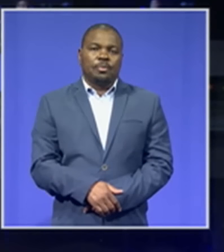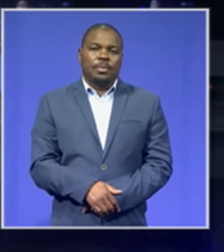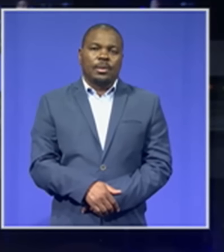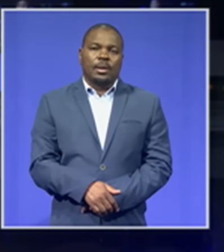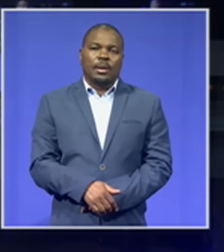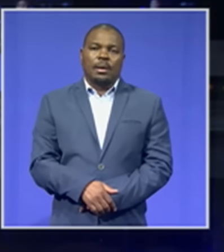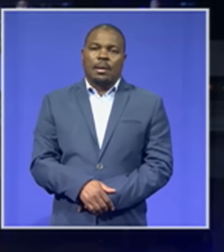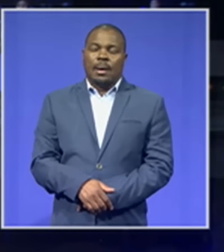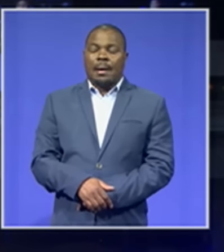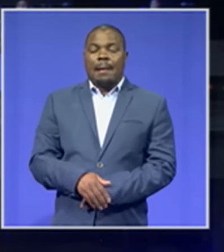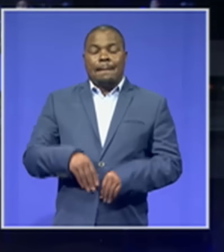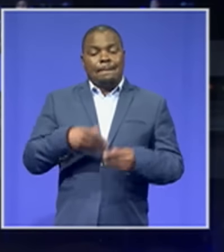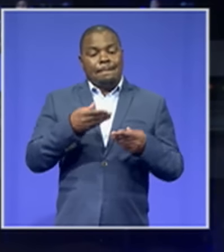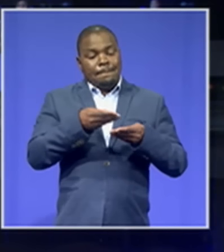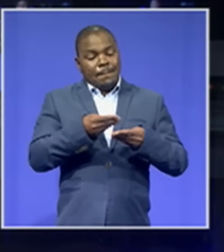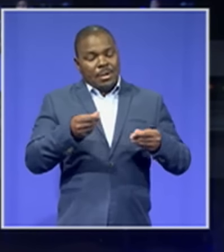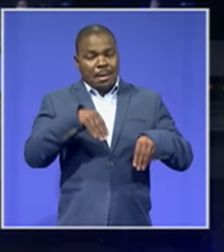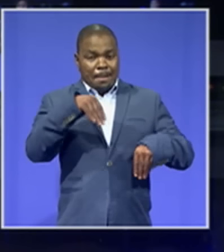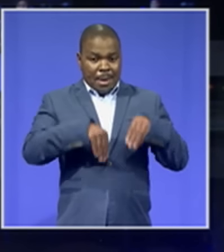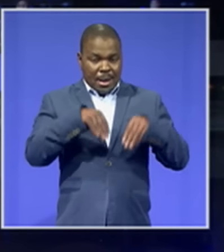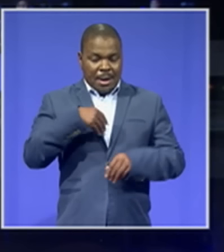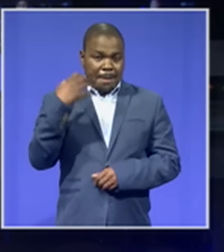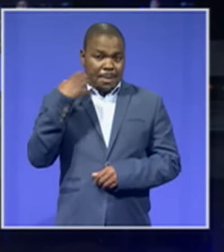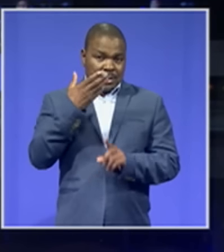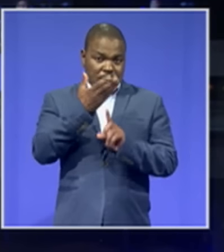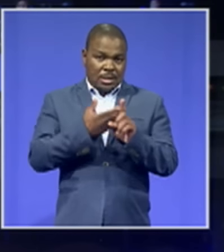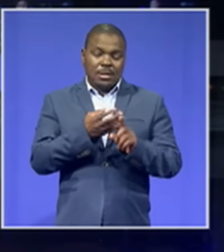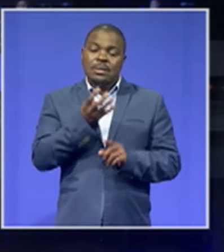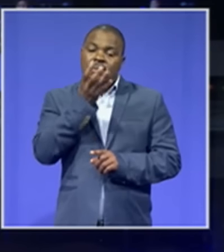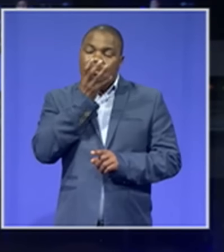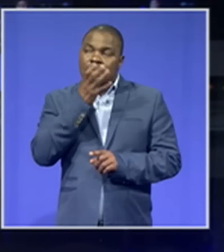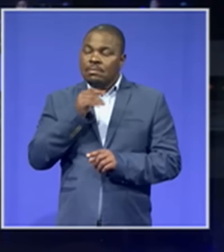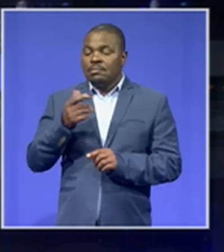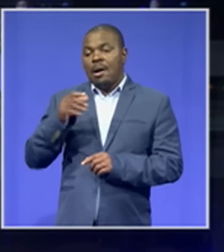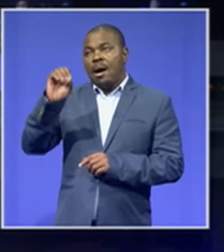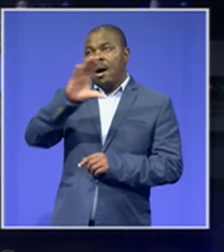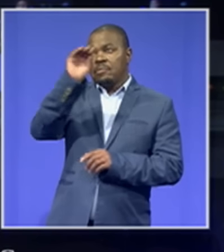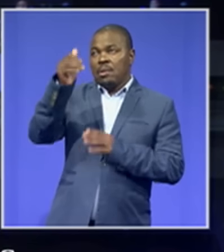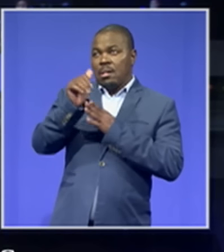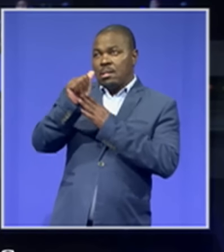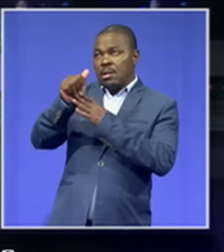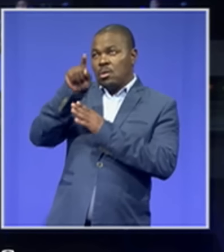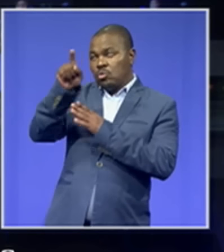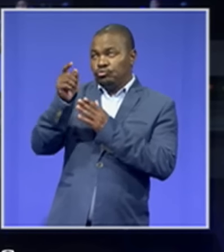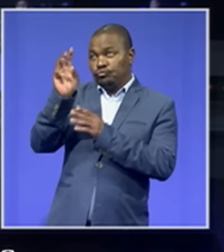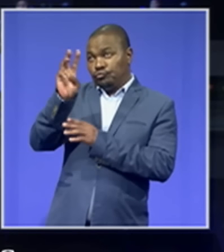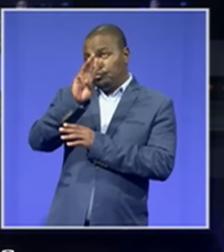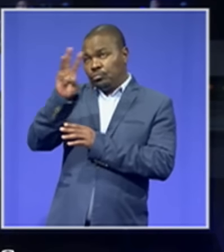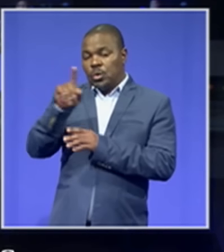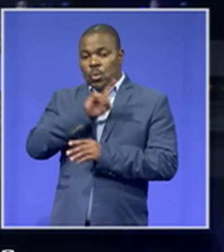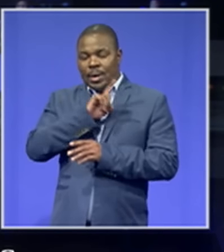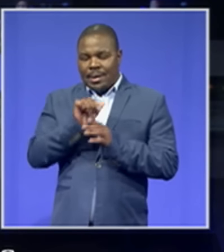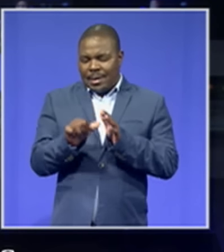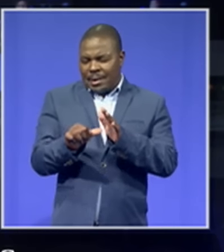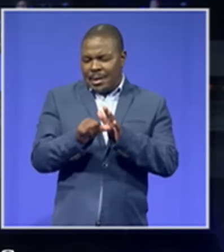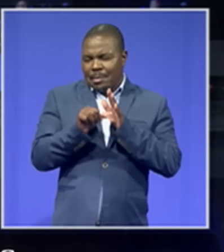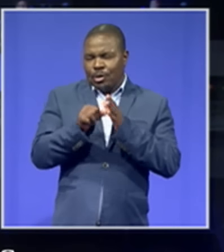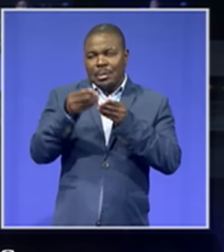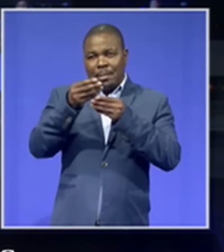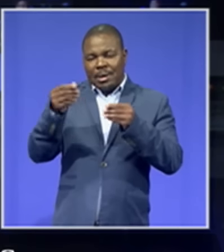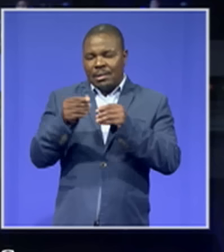Kaolele le dona la naha la diminerale kwere mantashe le lemositse baetapele ba kontinente kgahlano le mokgwa o le mong wa diminerale tse hlokolosi a